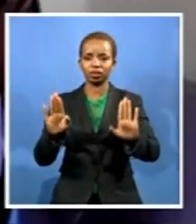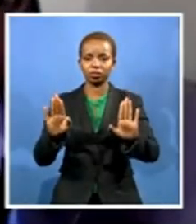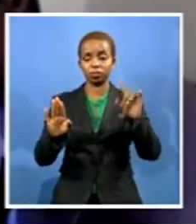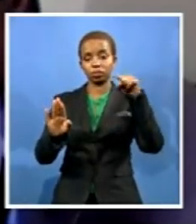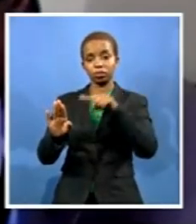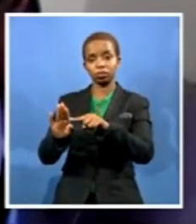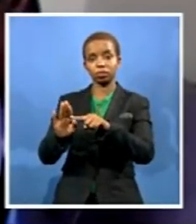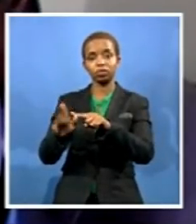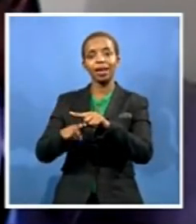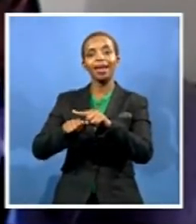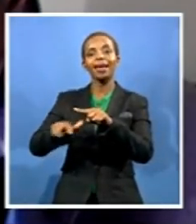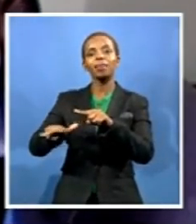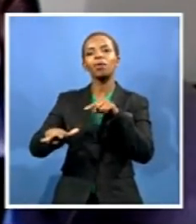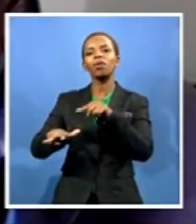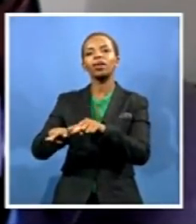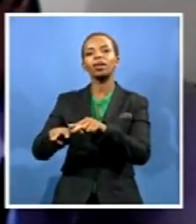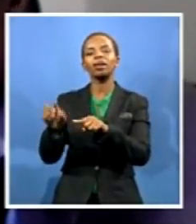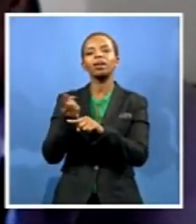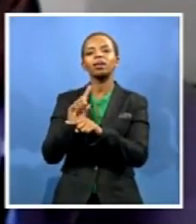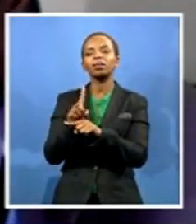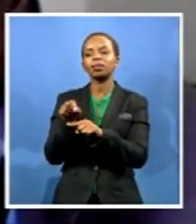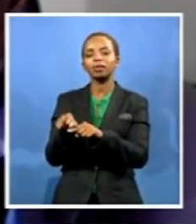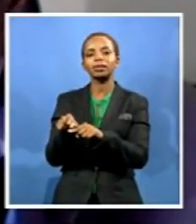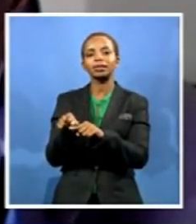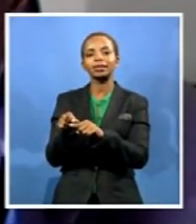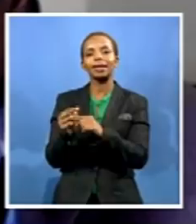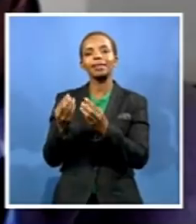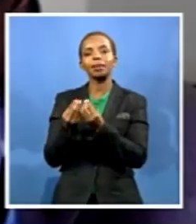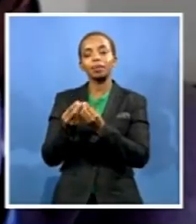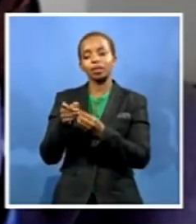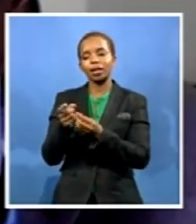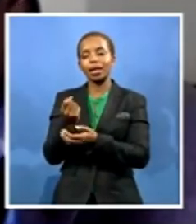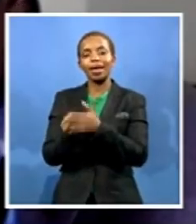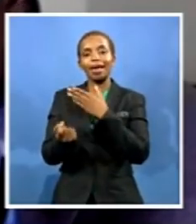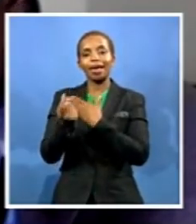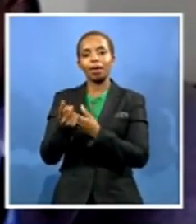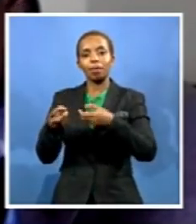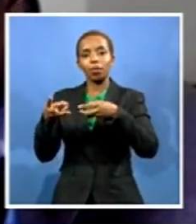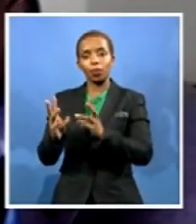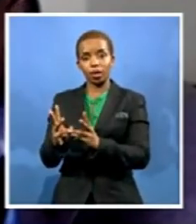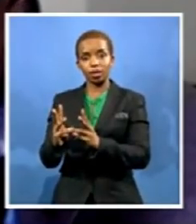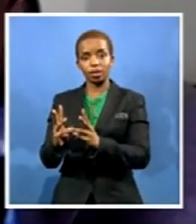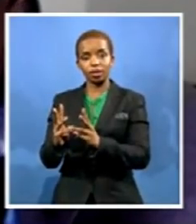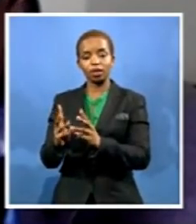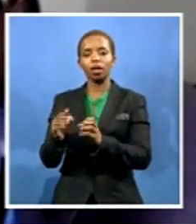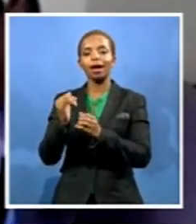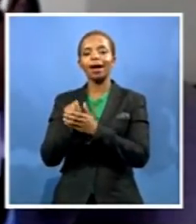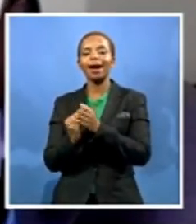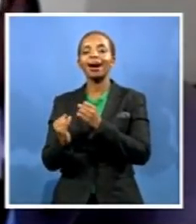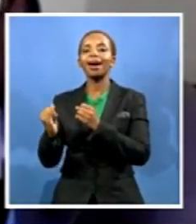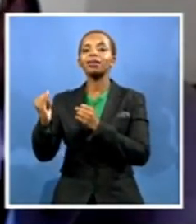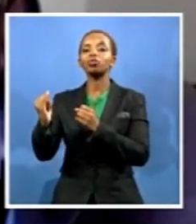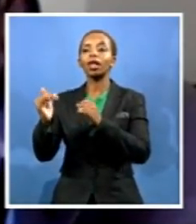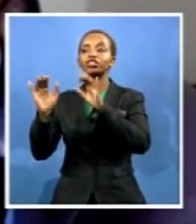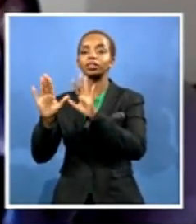the transmission is such that the isolation and things would work far better in that state,